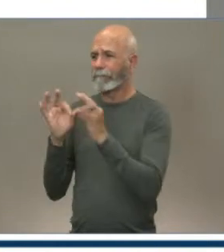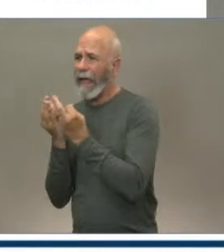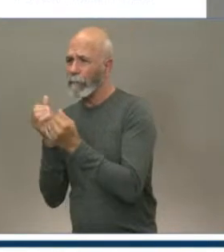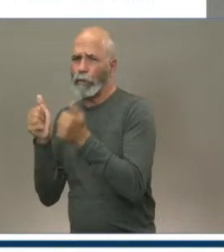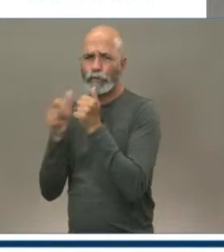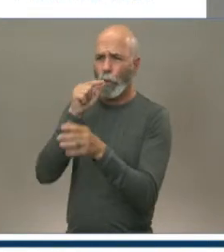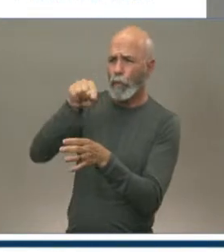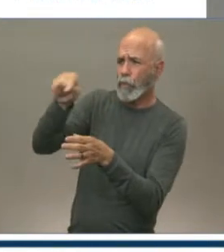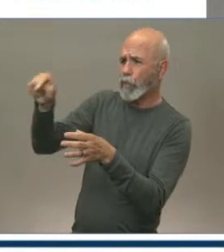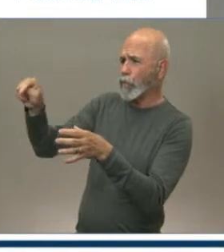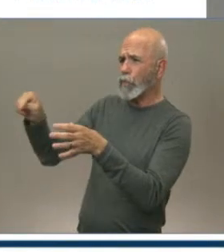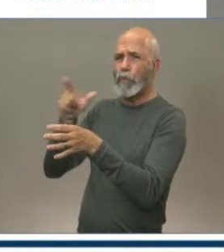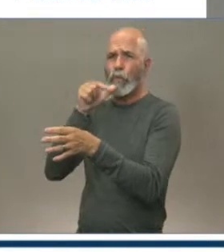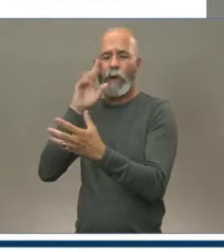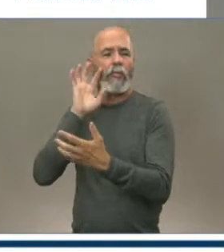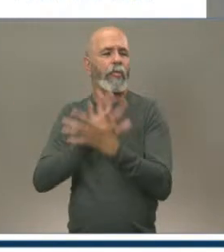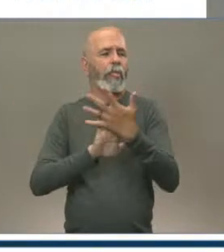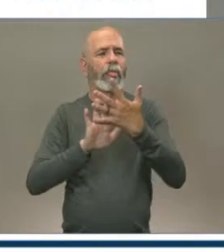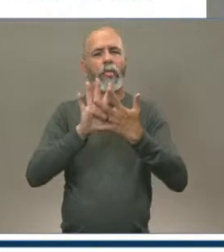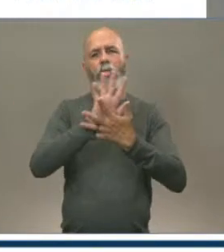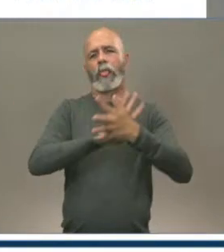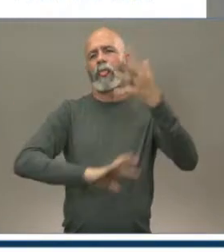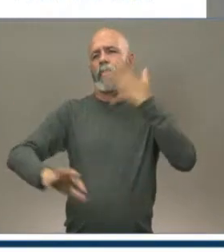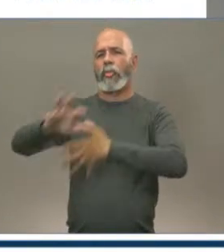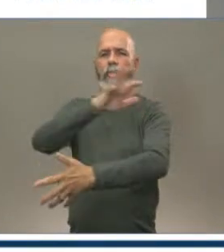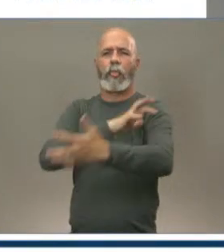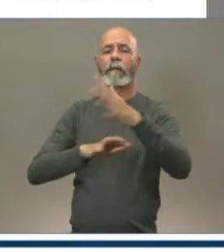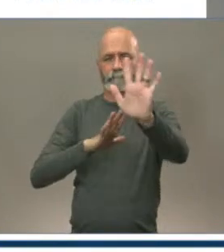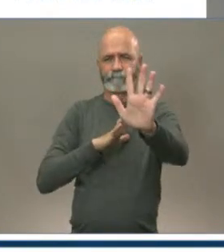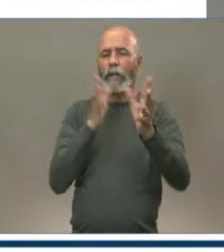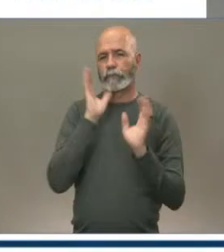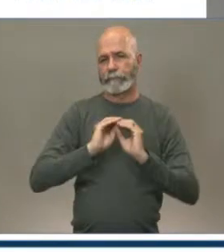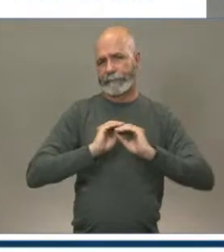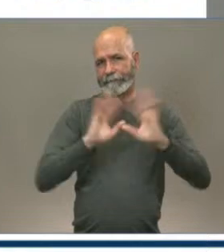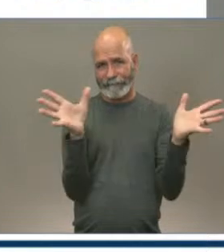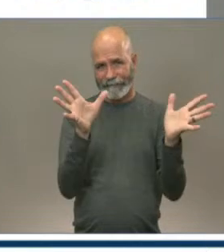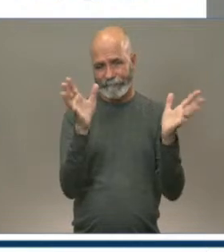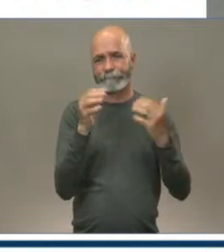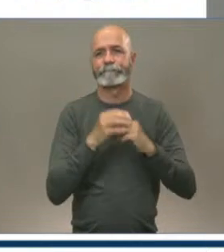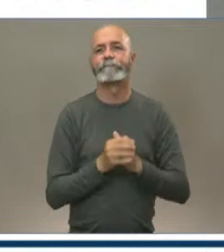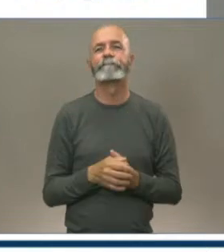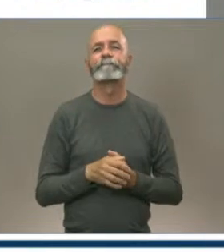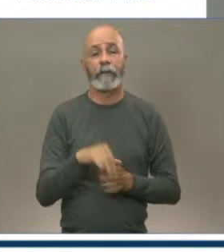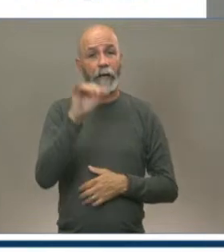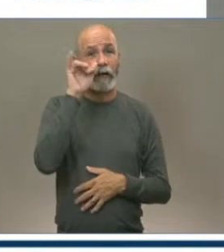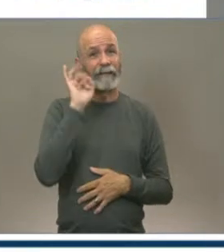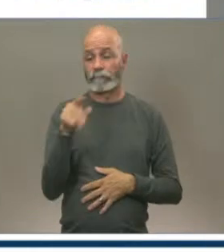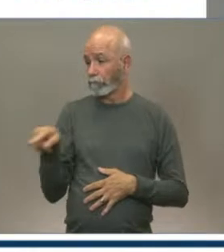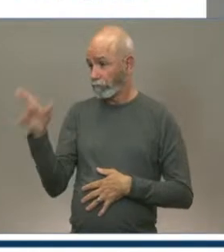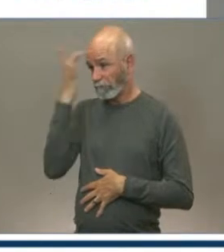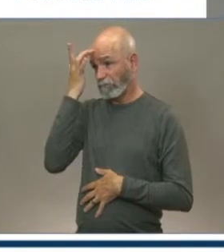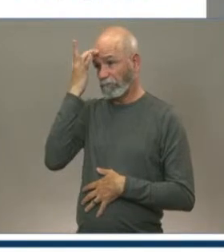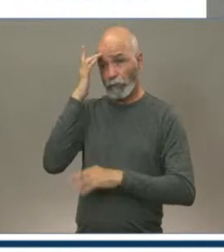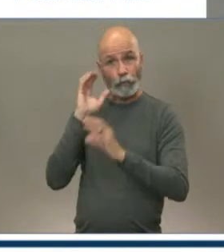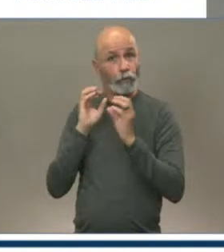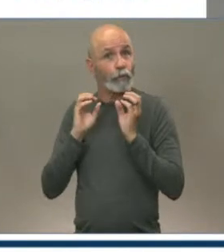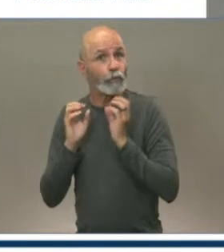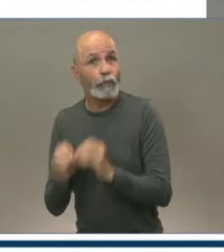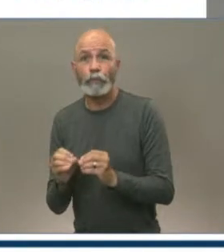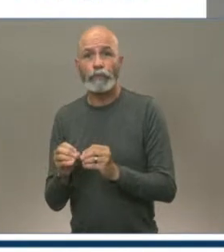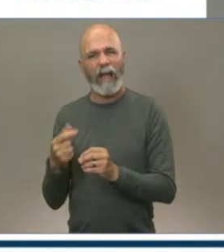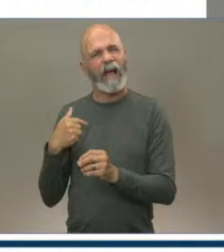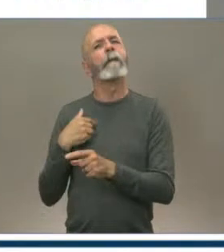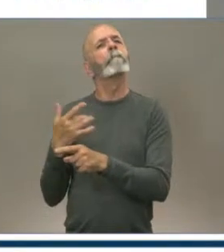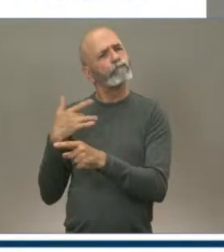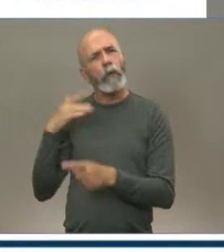in the last few days. So first, if you are asymptomatic and getting a test as part of your routine, you do not need